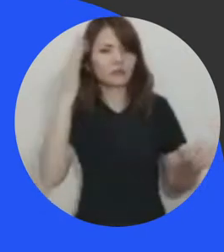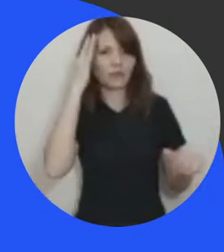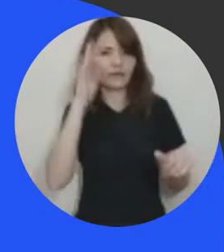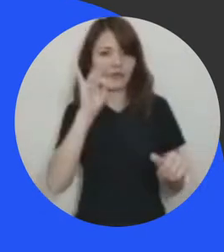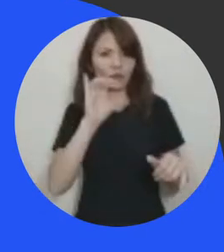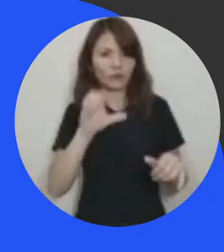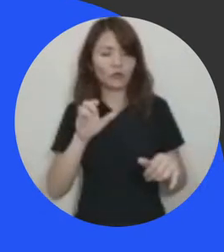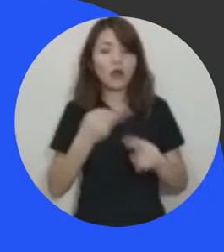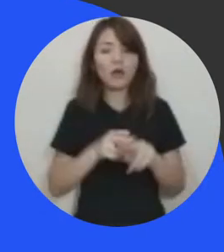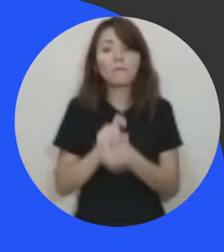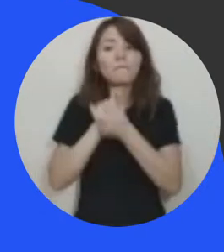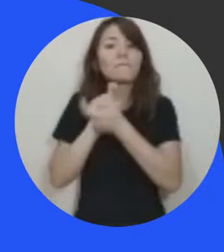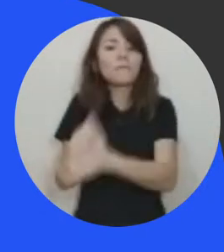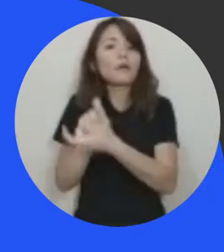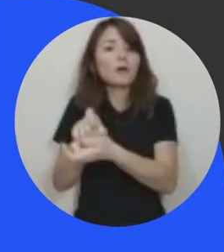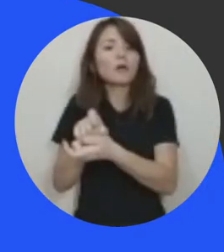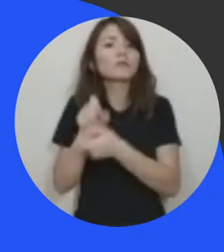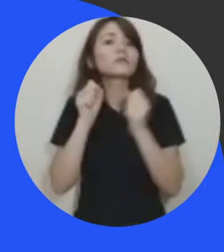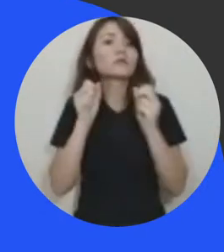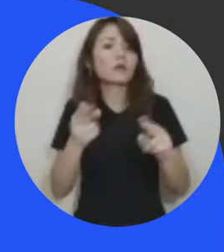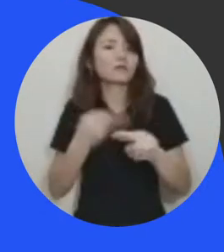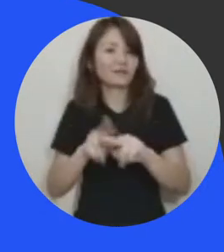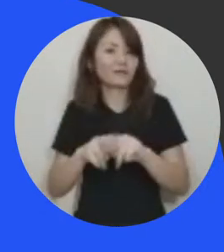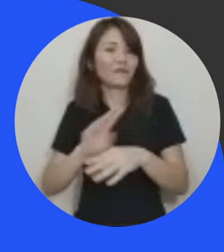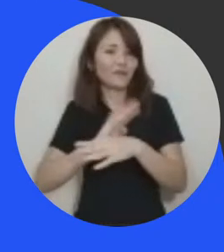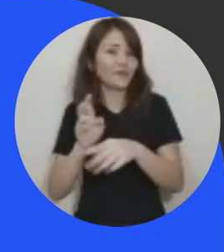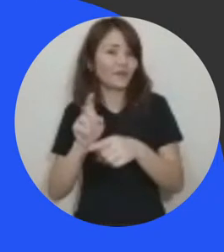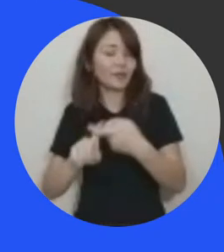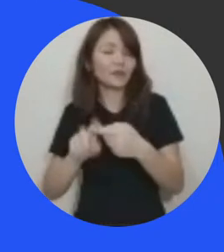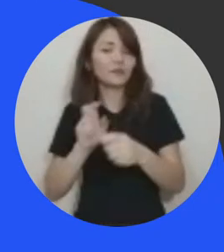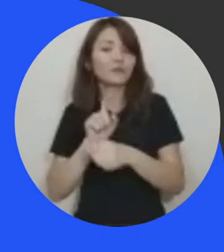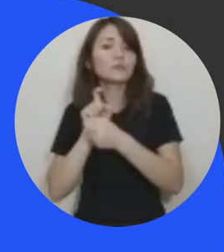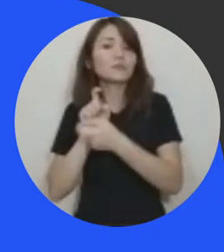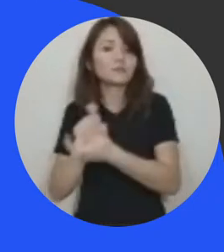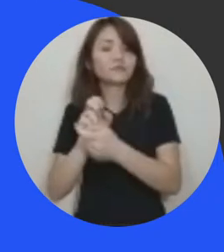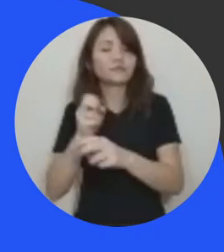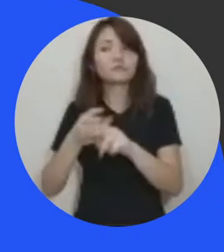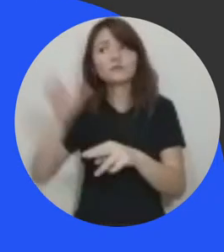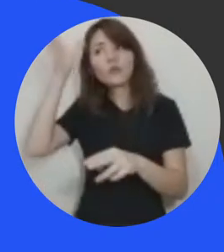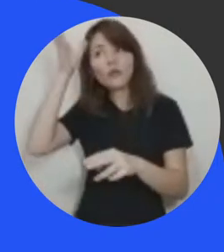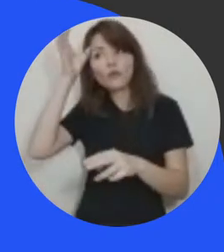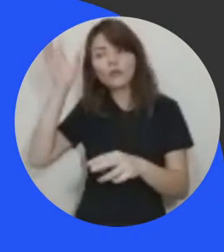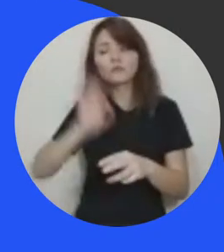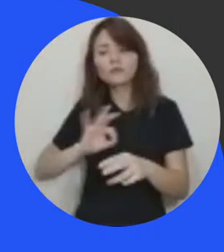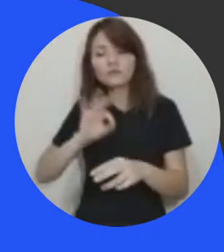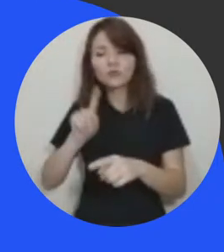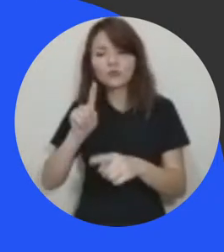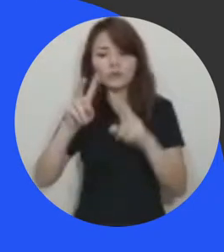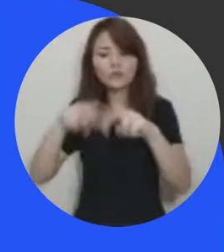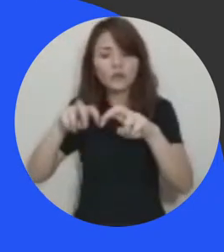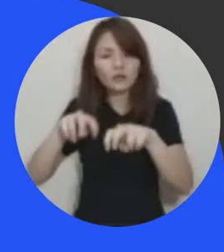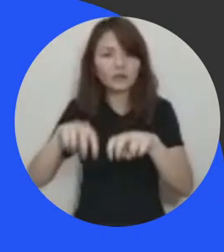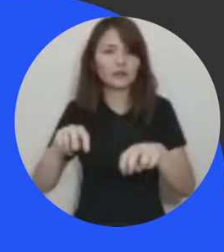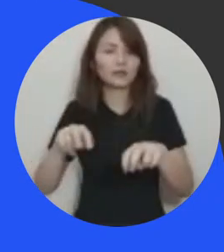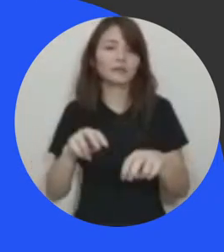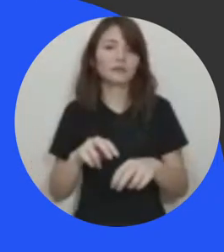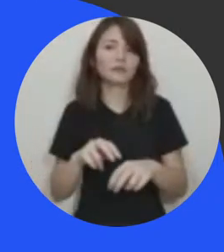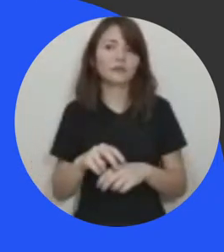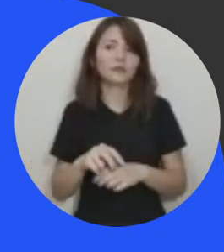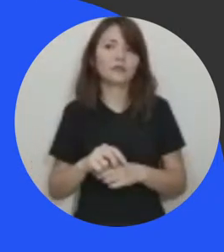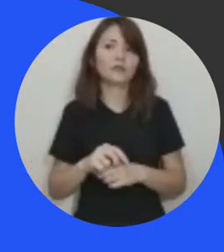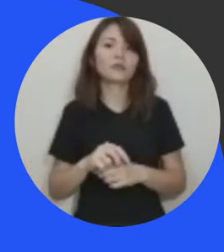use science, and that use of science to identify the best response and to understand the virus